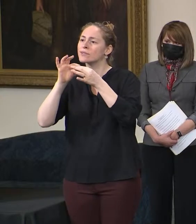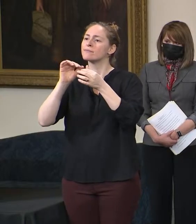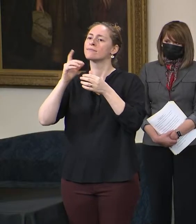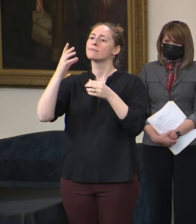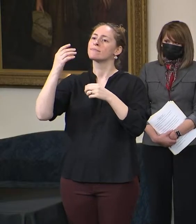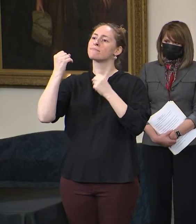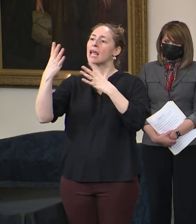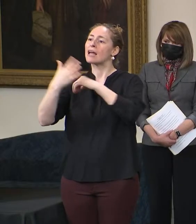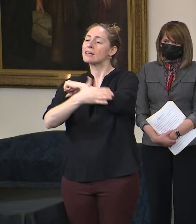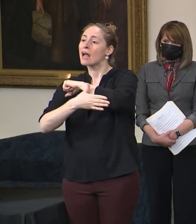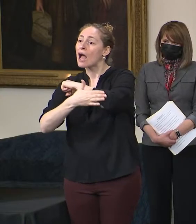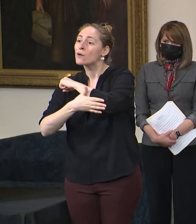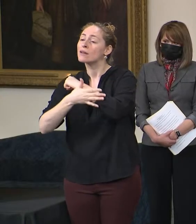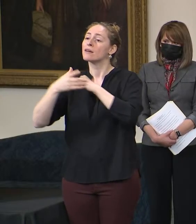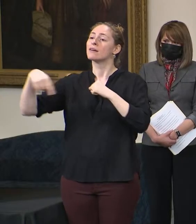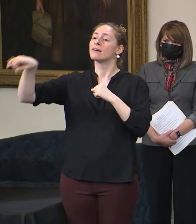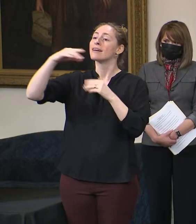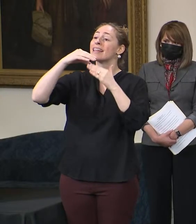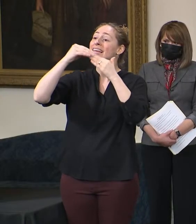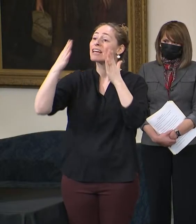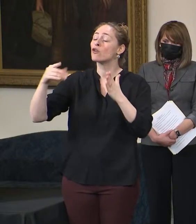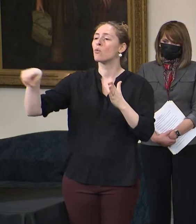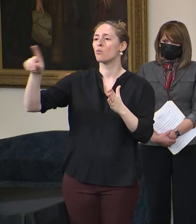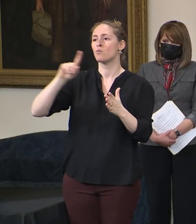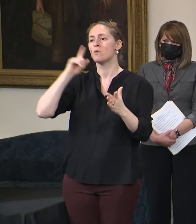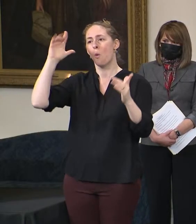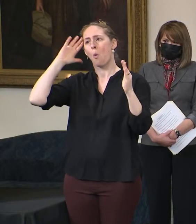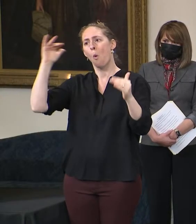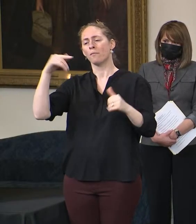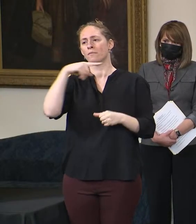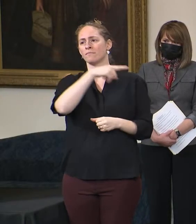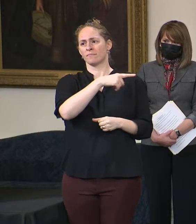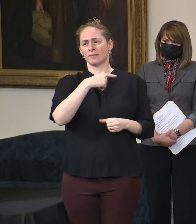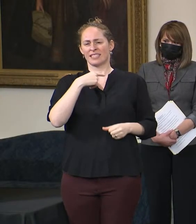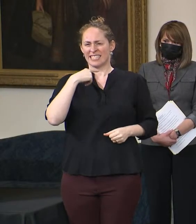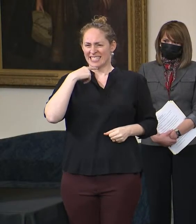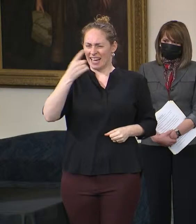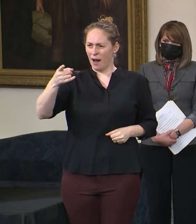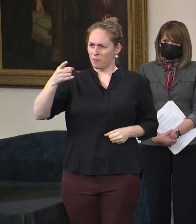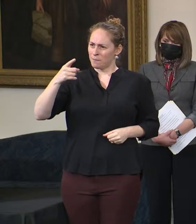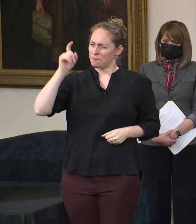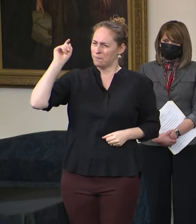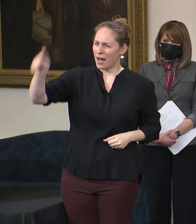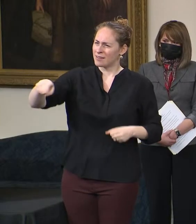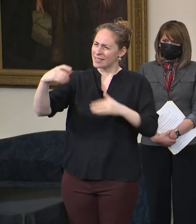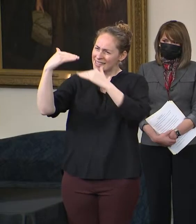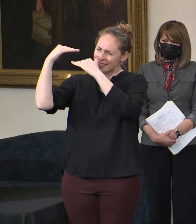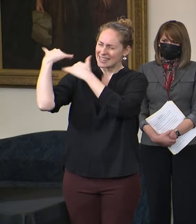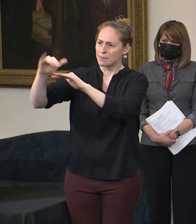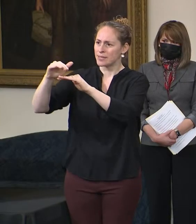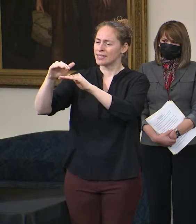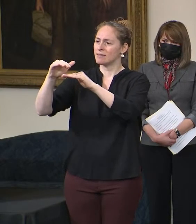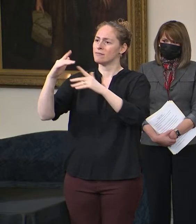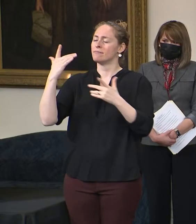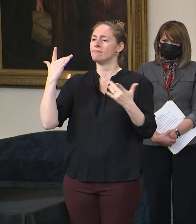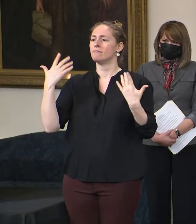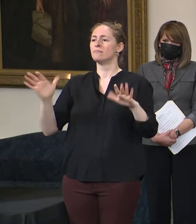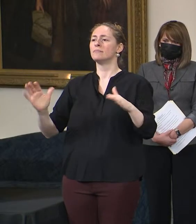that you were going to announce statewide restrictions. They seem easier that way if it's blanket across the